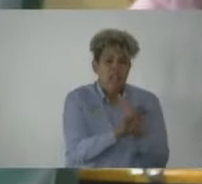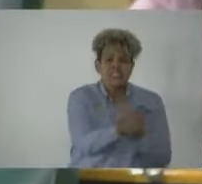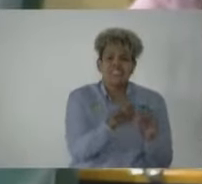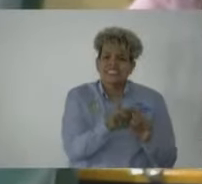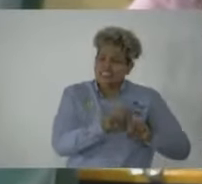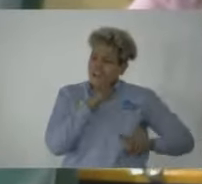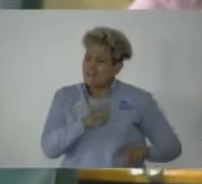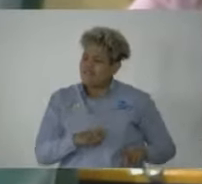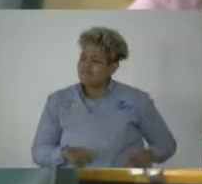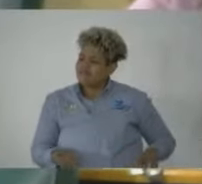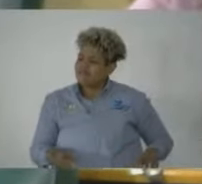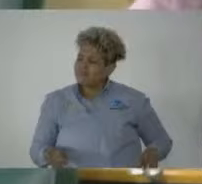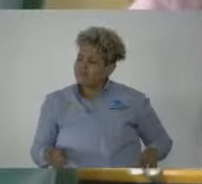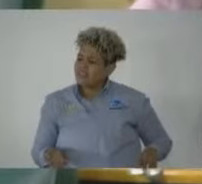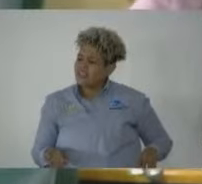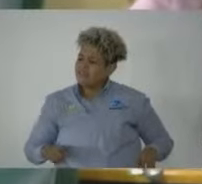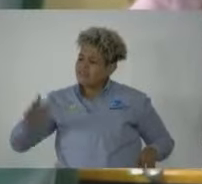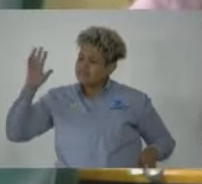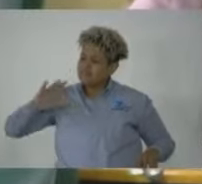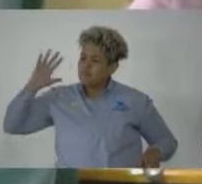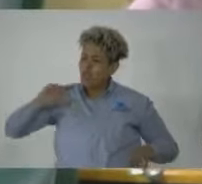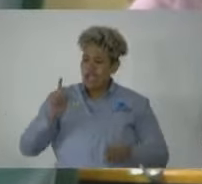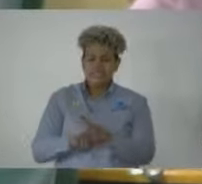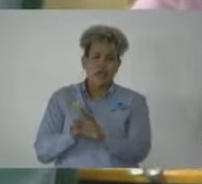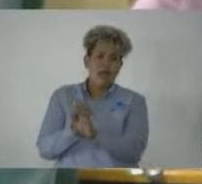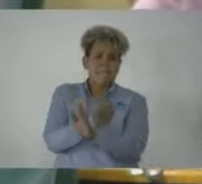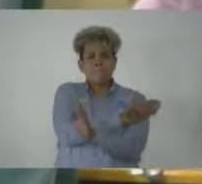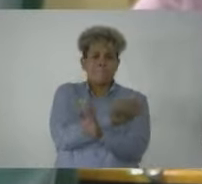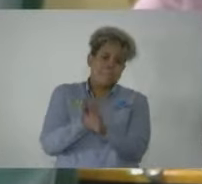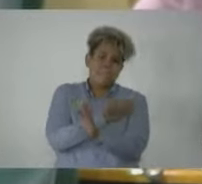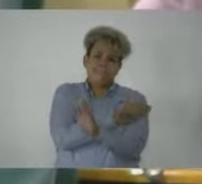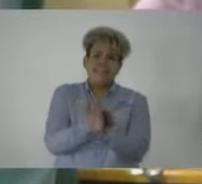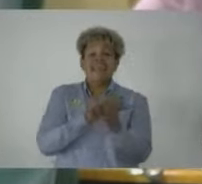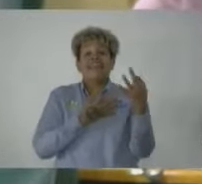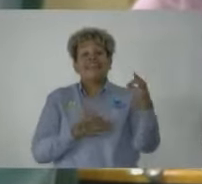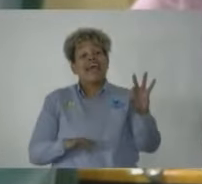the prior period,